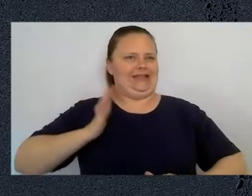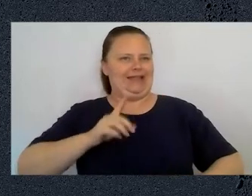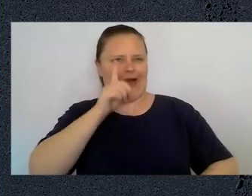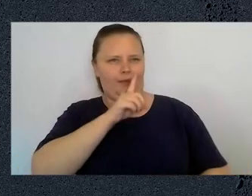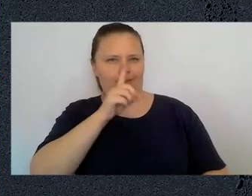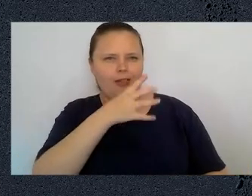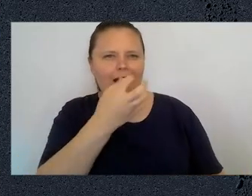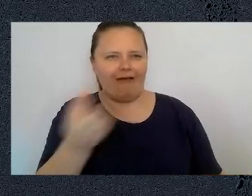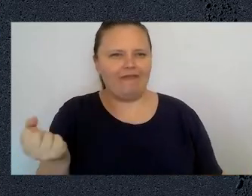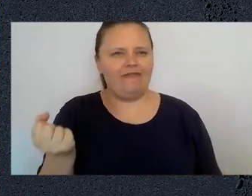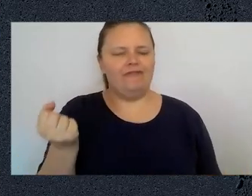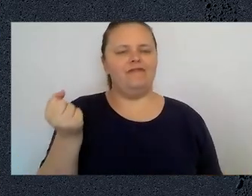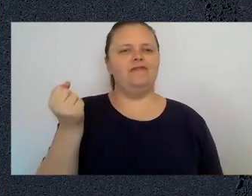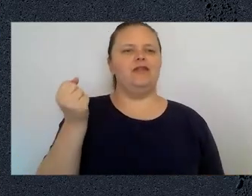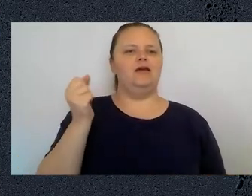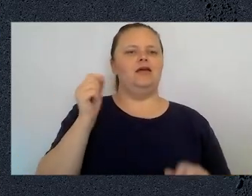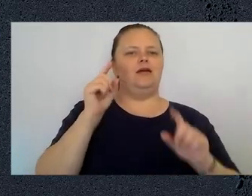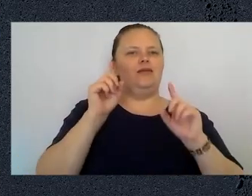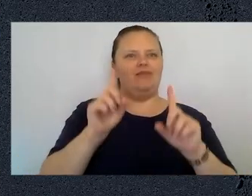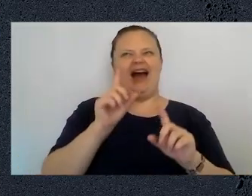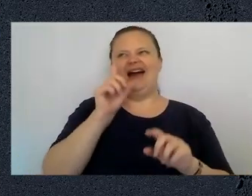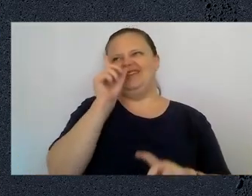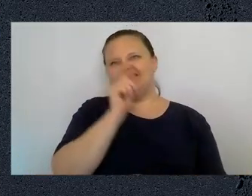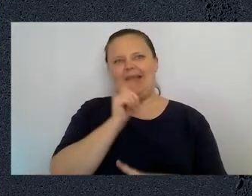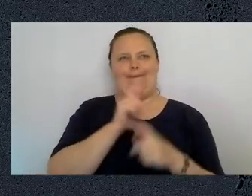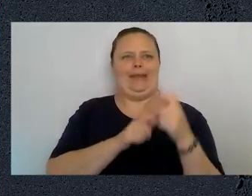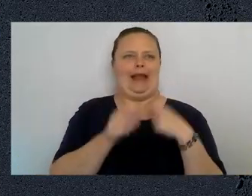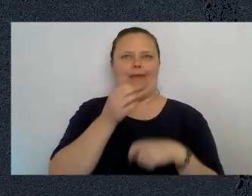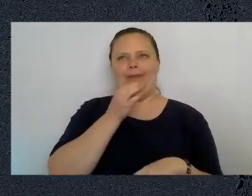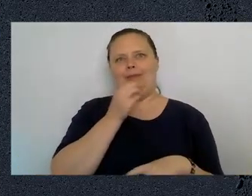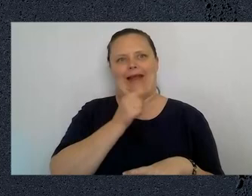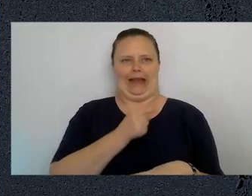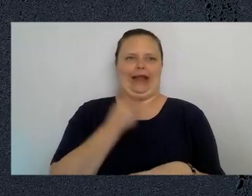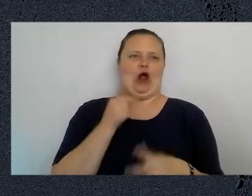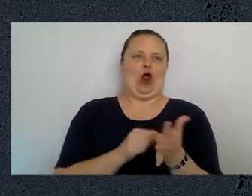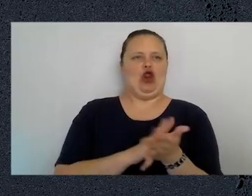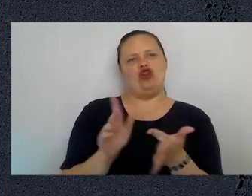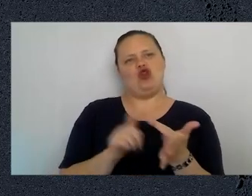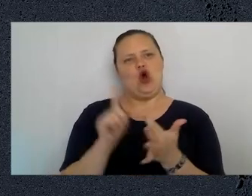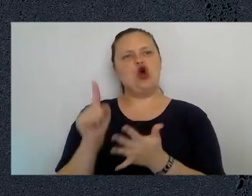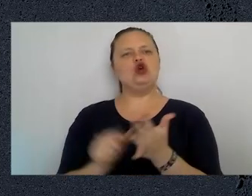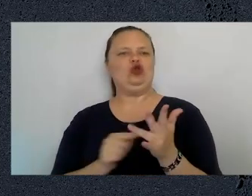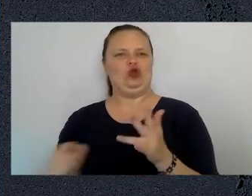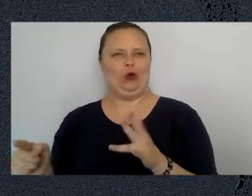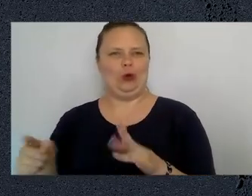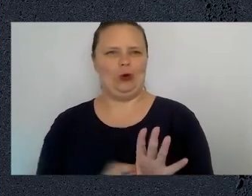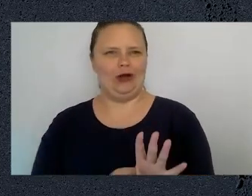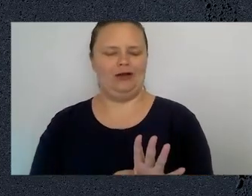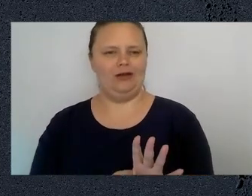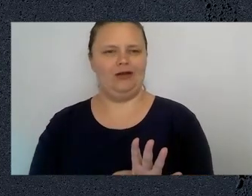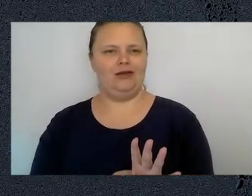serve students. But in fact, it can kind of kill the joy. Somewhat. Yeah. I mean, that's why